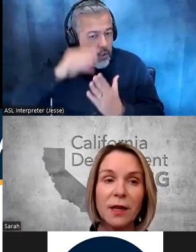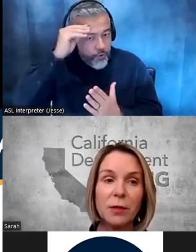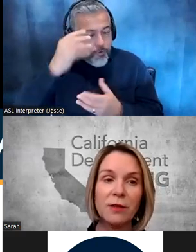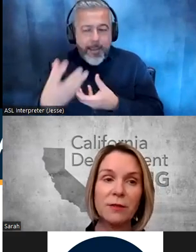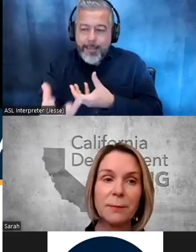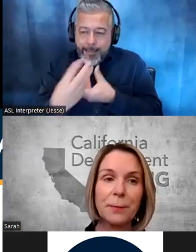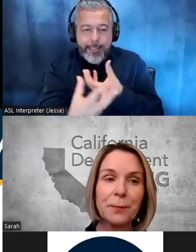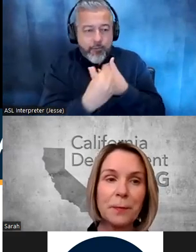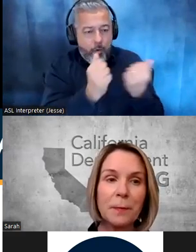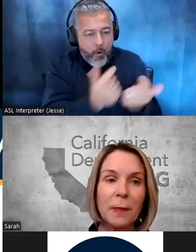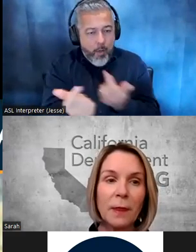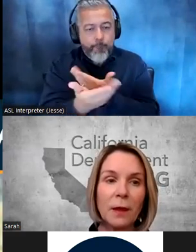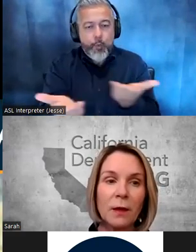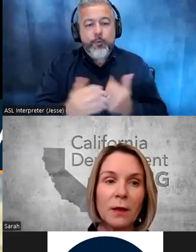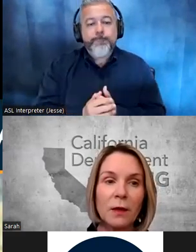Next slide, please.